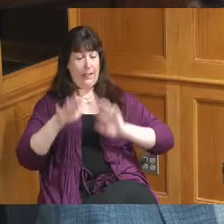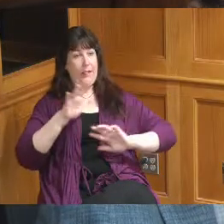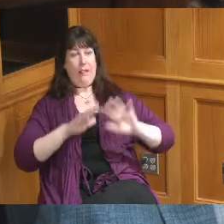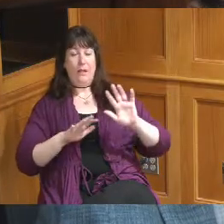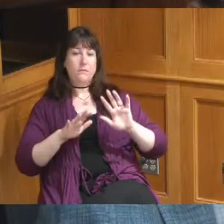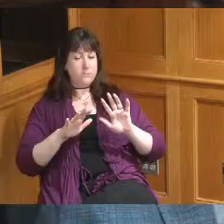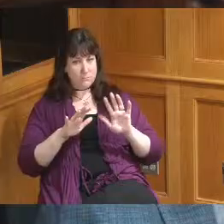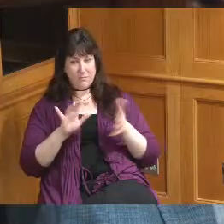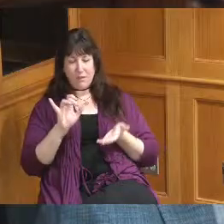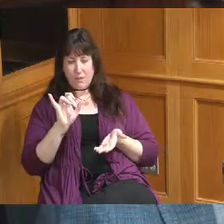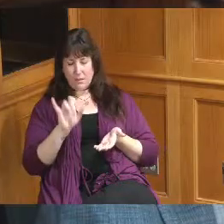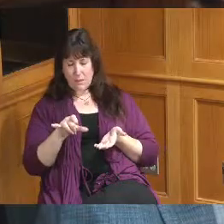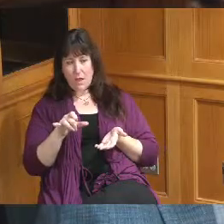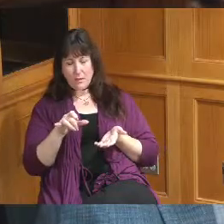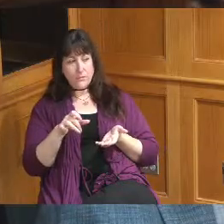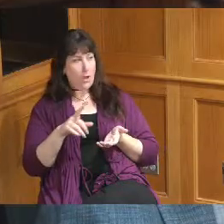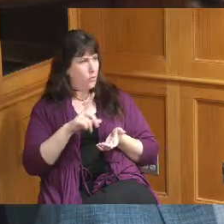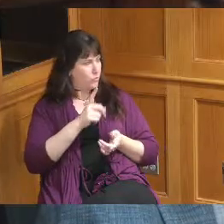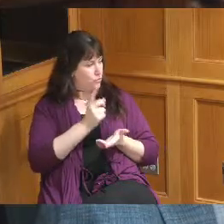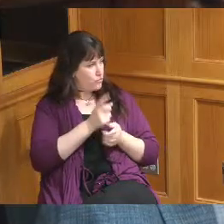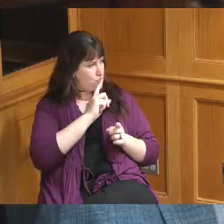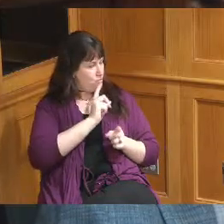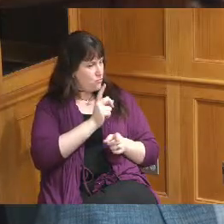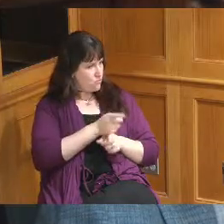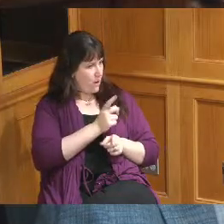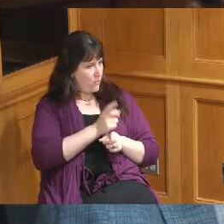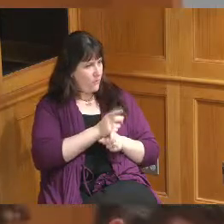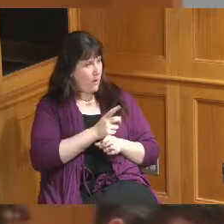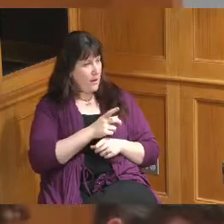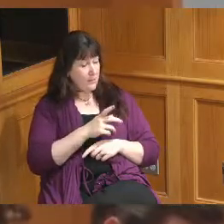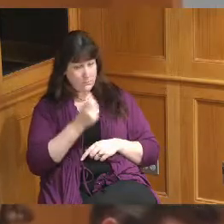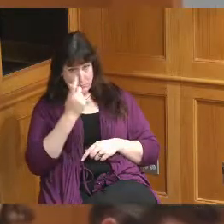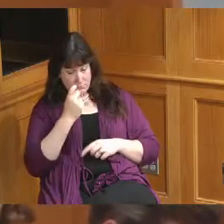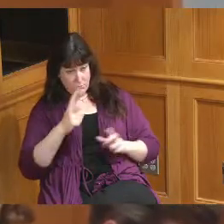by just agreed. press release that And they quite see. frankly, selfishly,